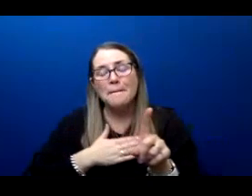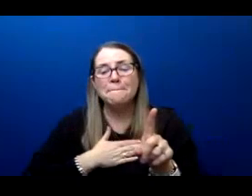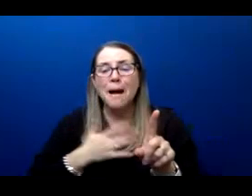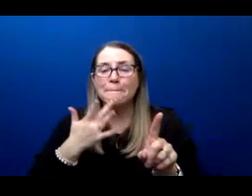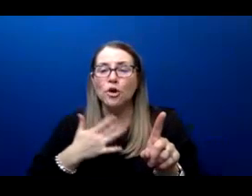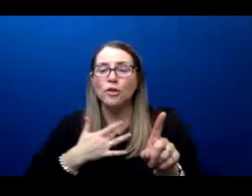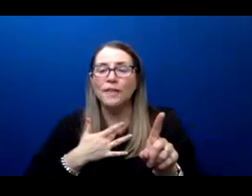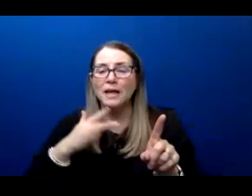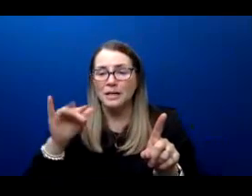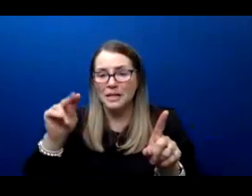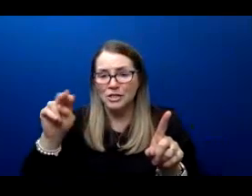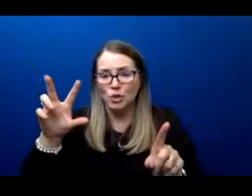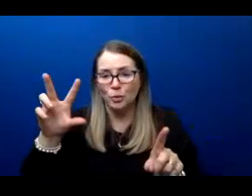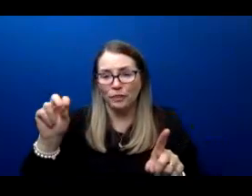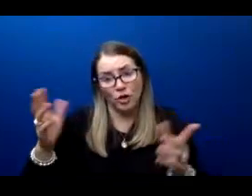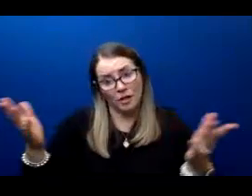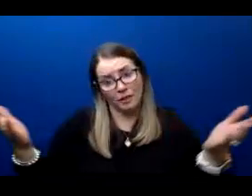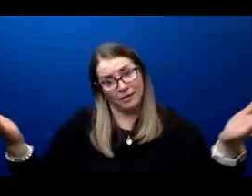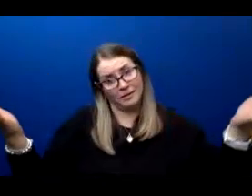30th.